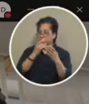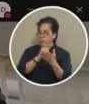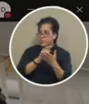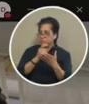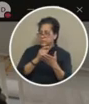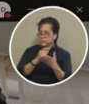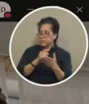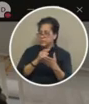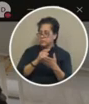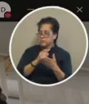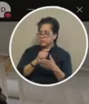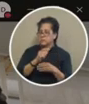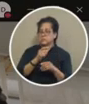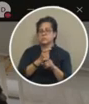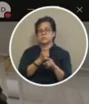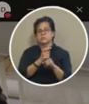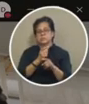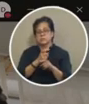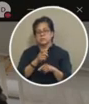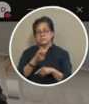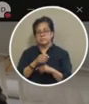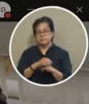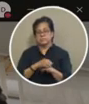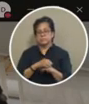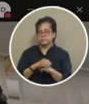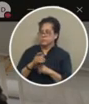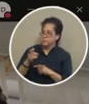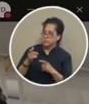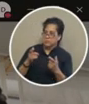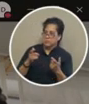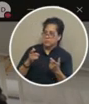weeks? Okay, that's right. This isn't right.